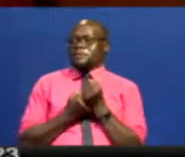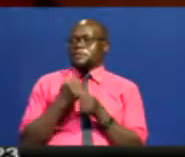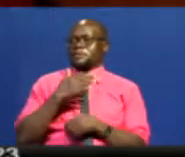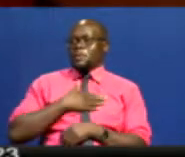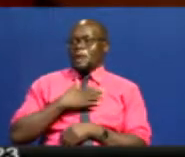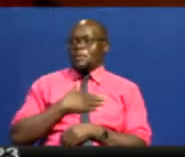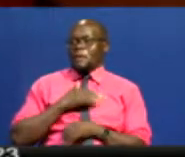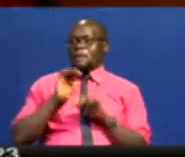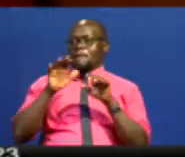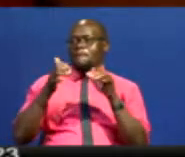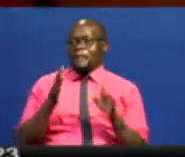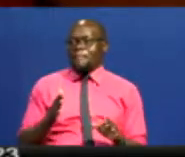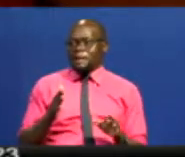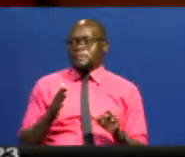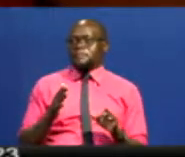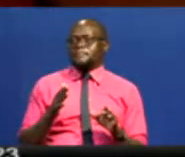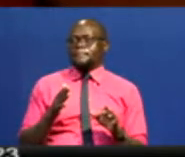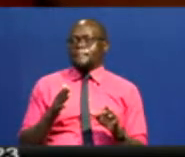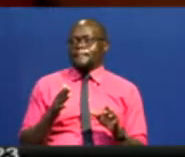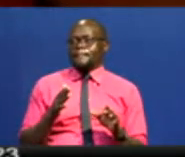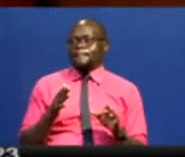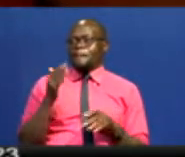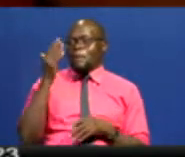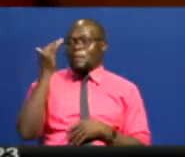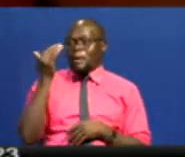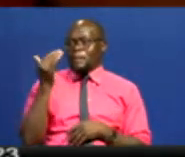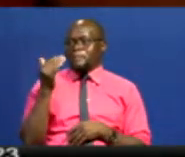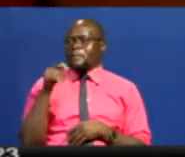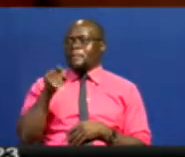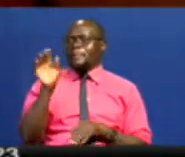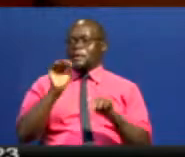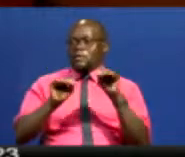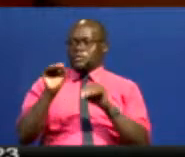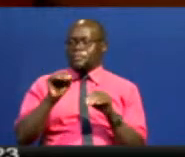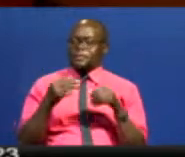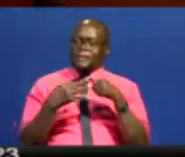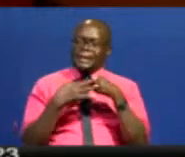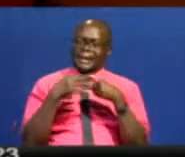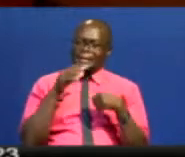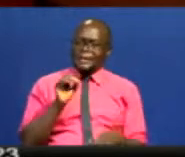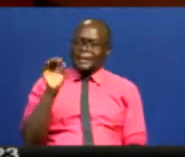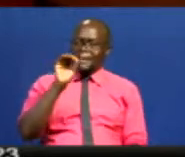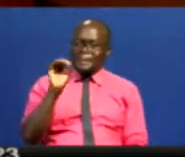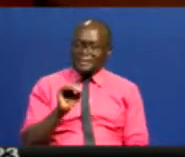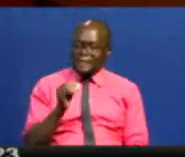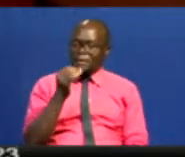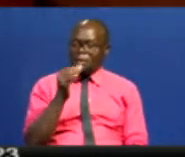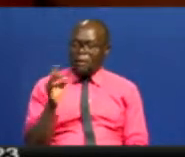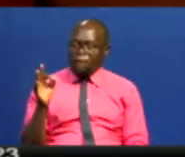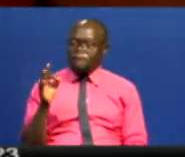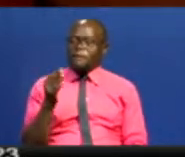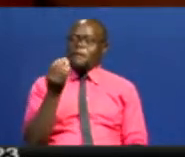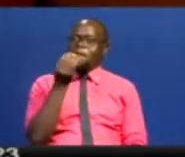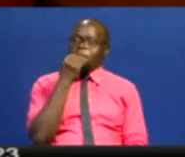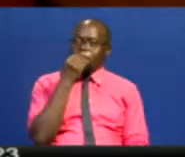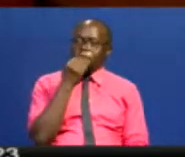our farmers, small-scale farmers, because they contribute to 80% of the